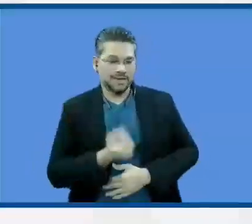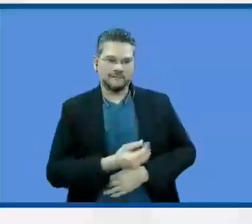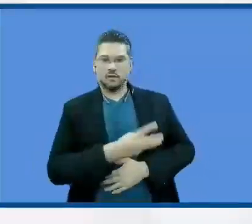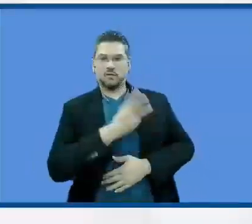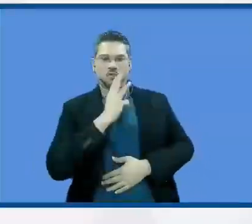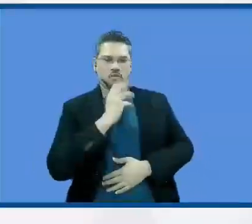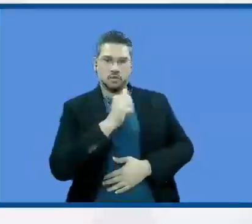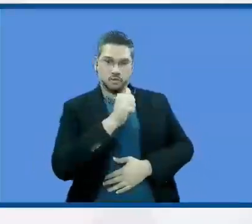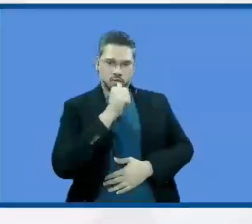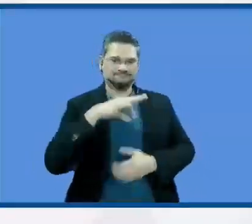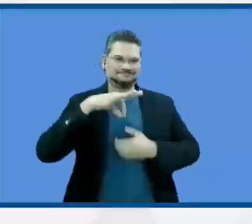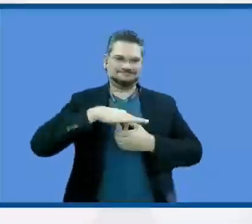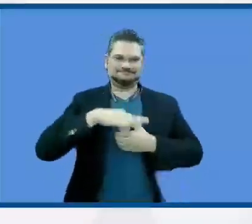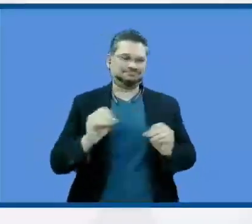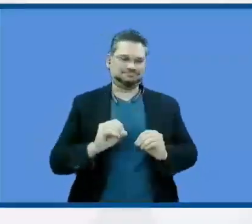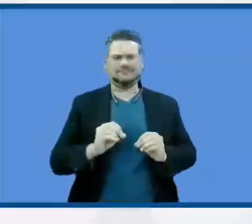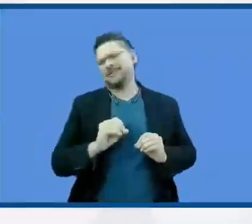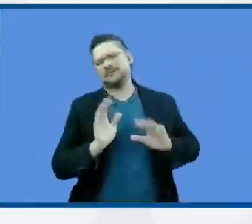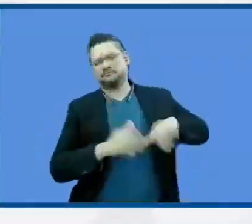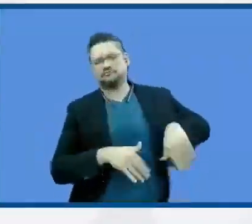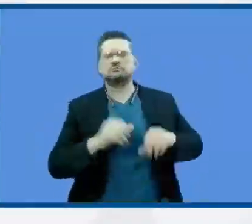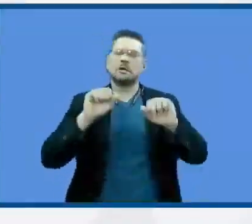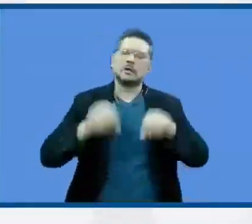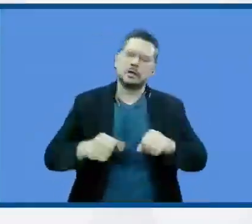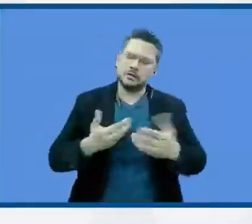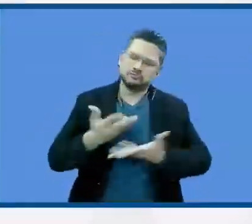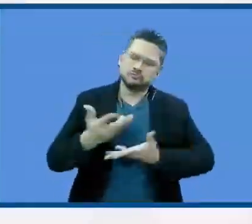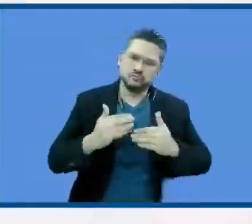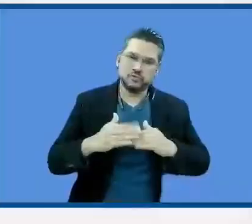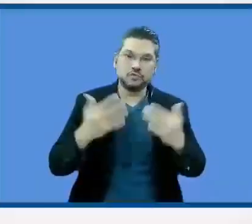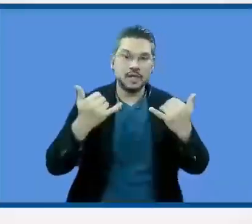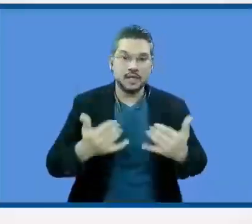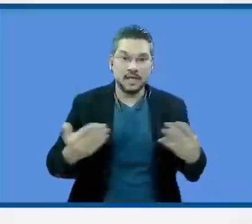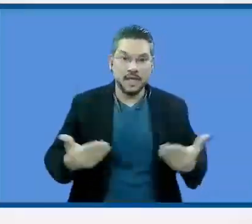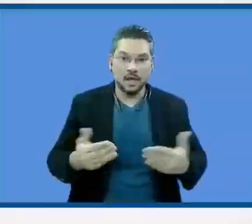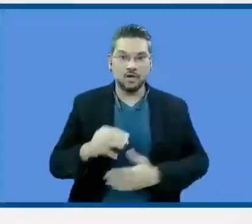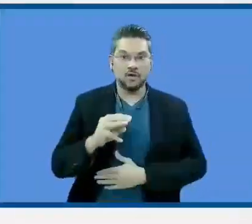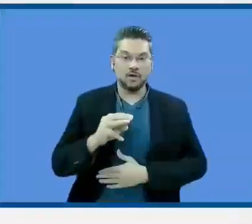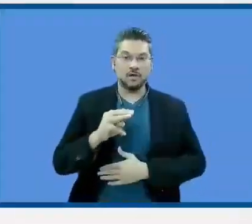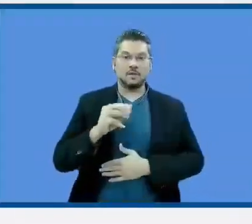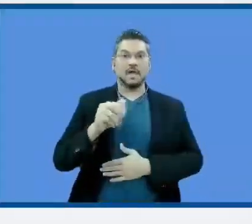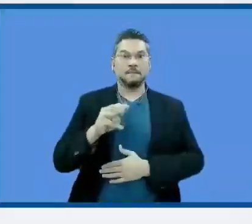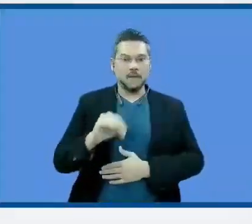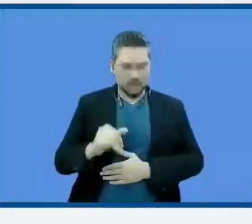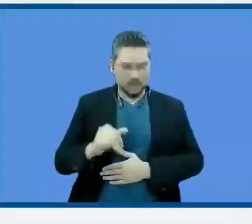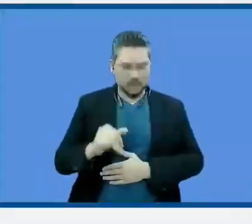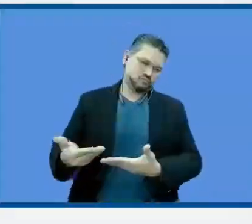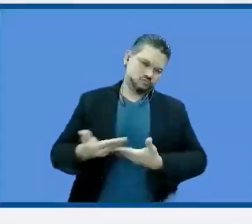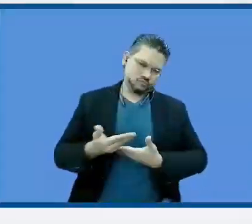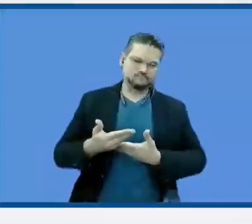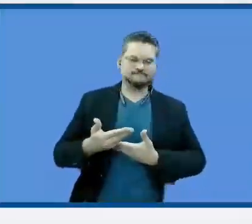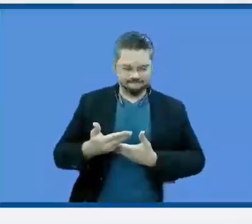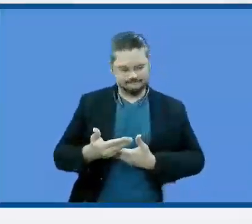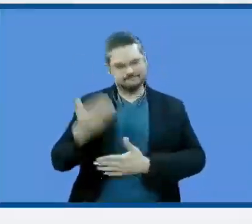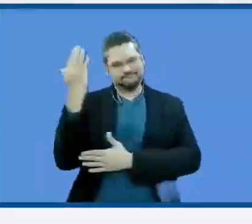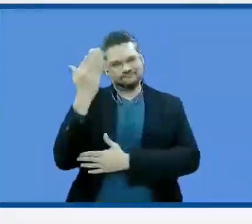now invite Mami to please take the podium and to help us to understand where we start the dialogue. Thank you.